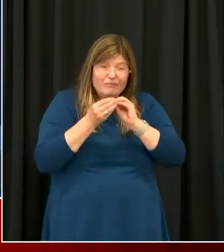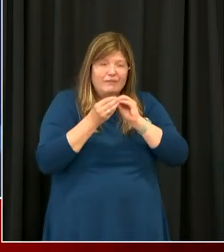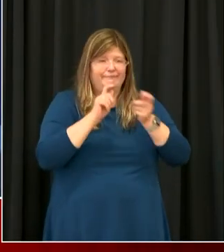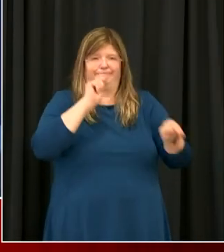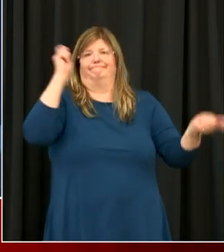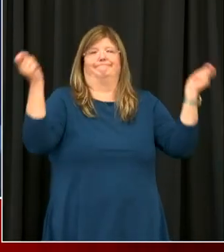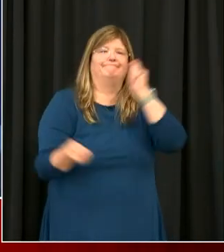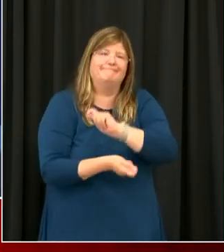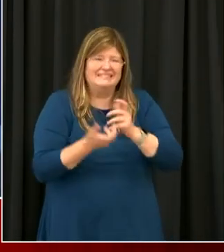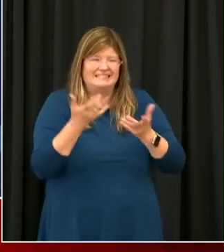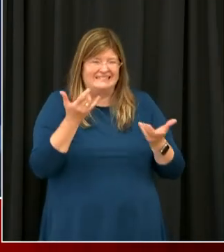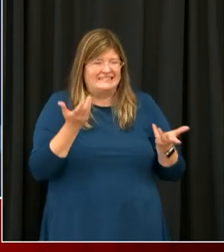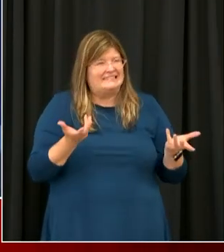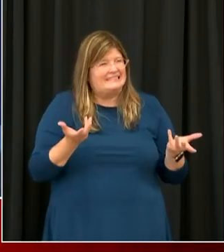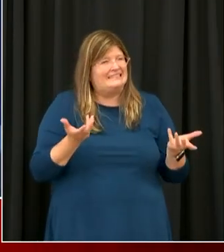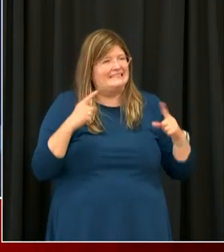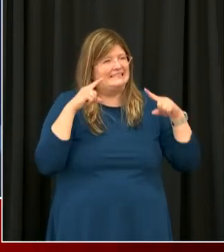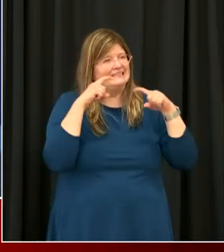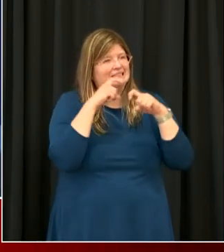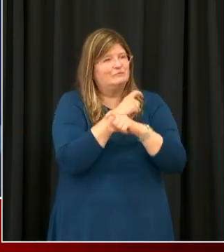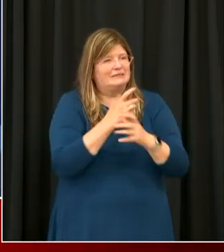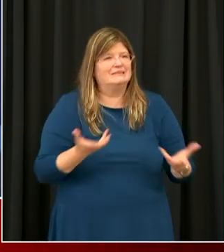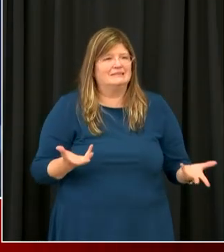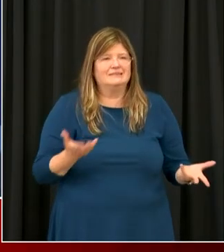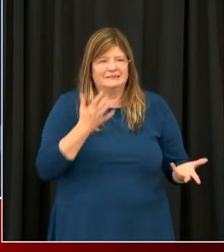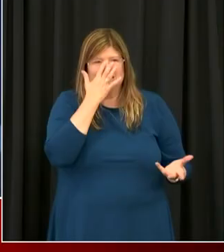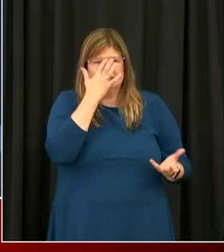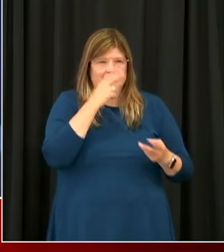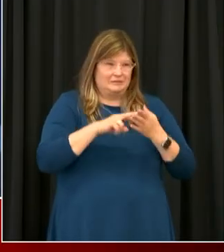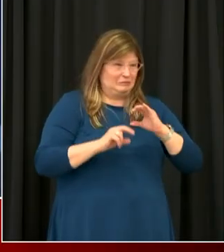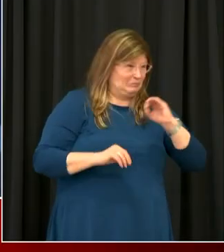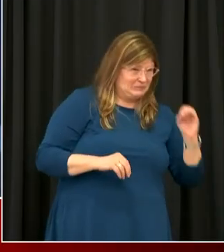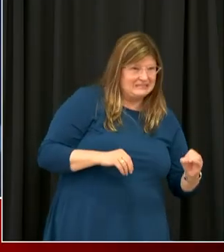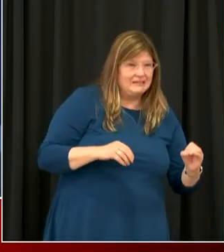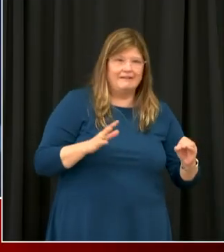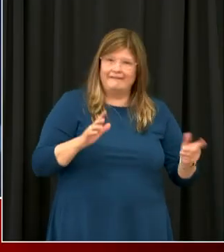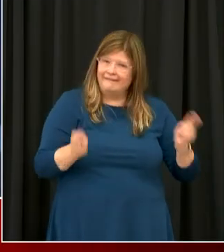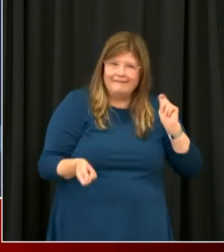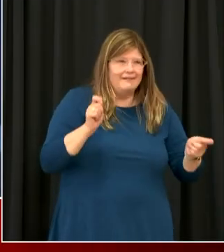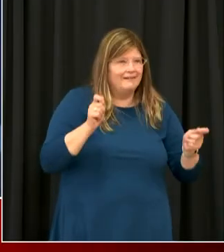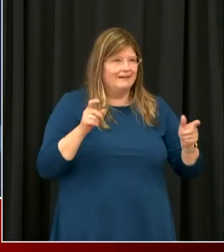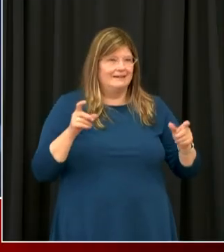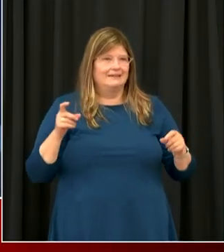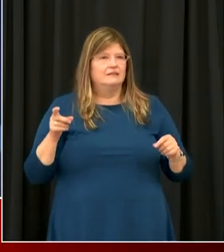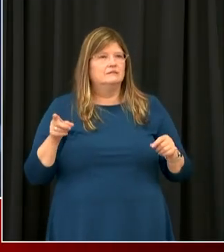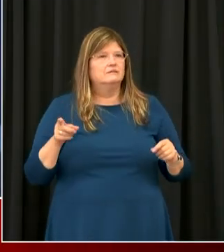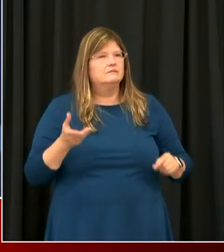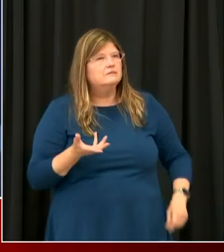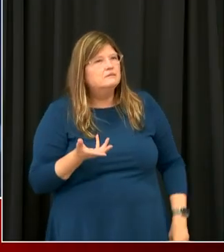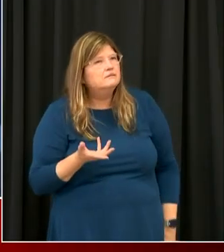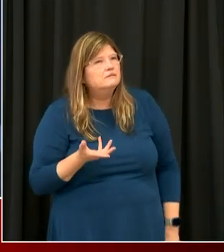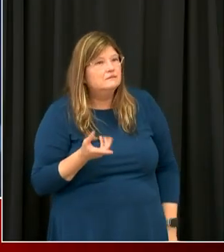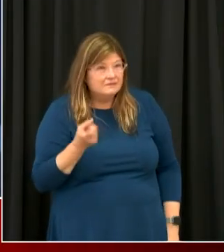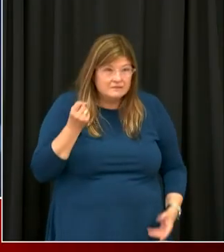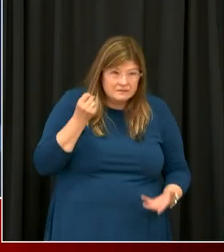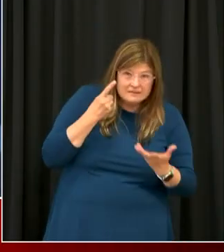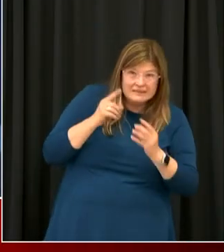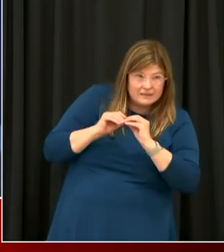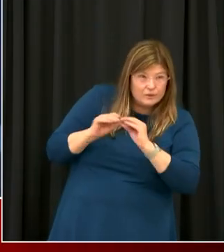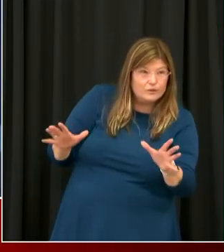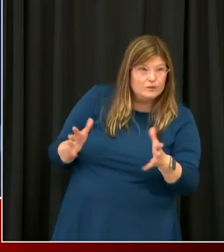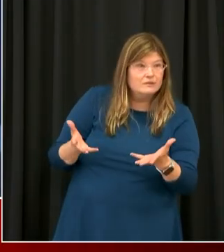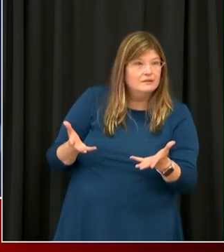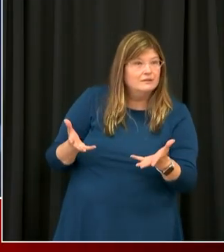divide, yeah, well, she was not, she shook her head like she didn't understand. It was clear. Do you understand?